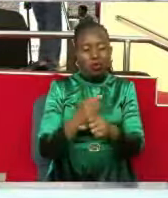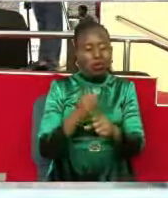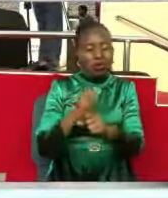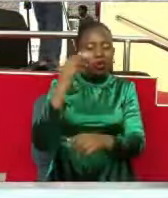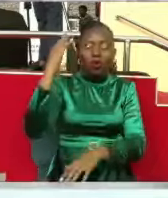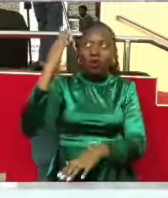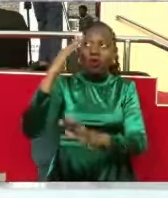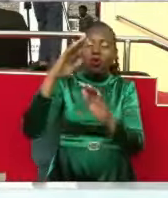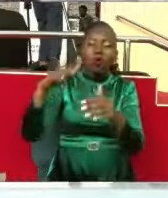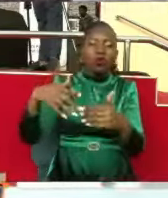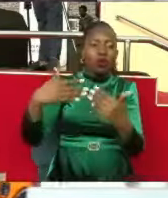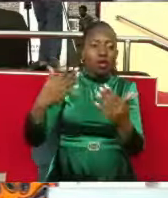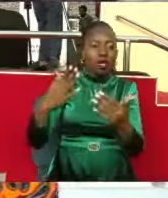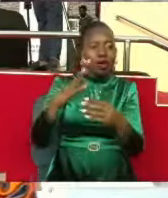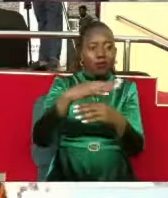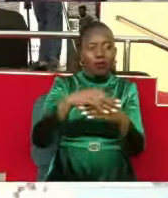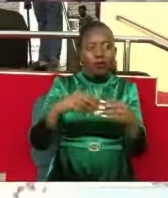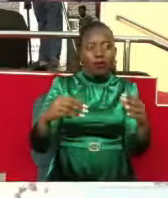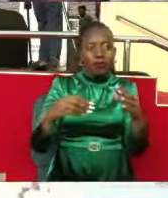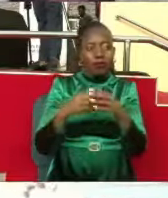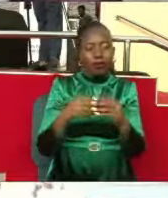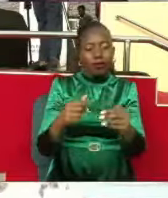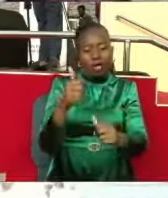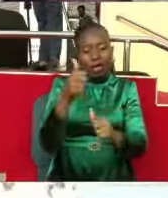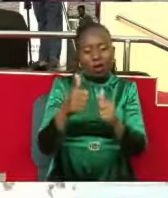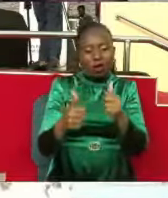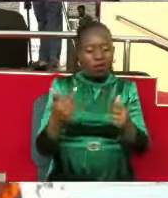Unatoa faraja ambayo